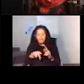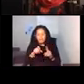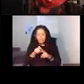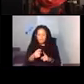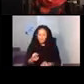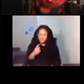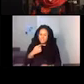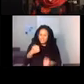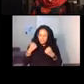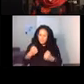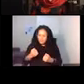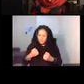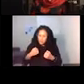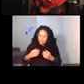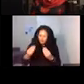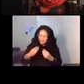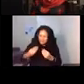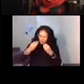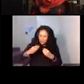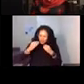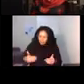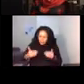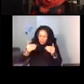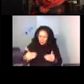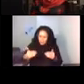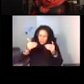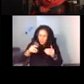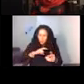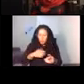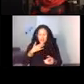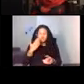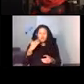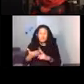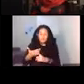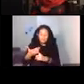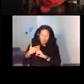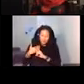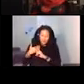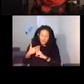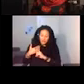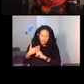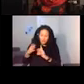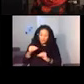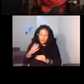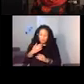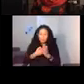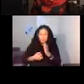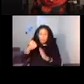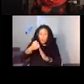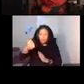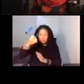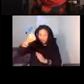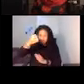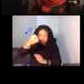Resilient and determined, she kept training and moving on because racial discrimination stopped her from being promoted. to